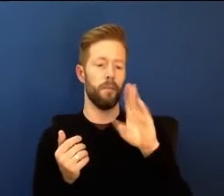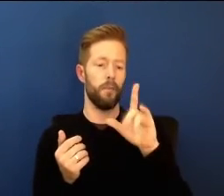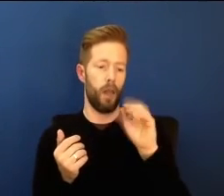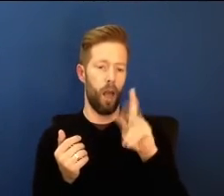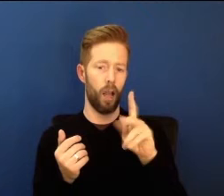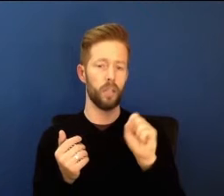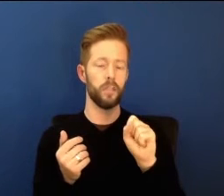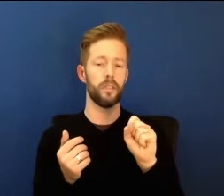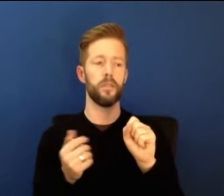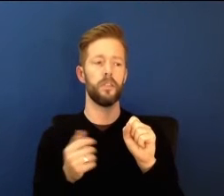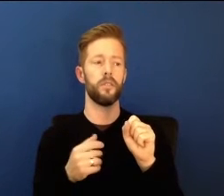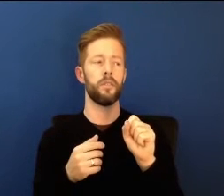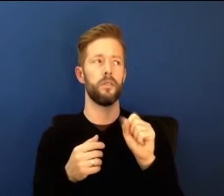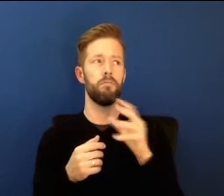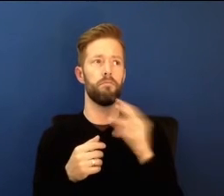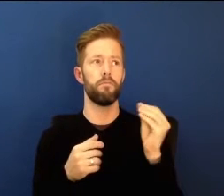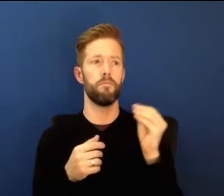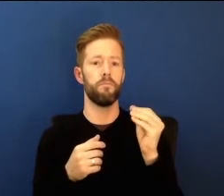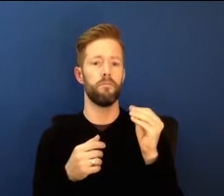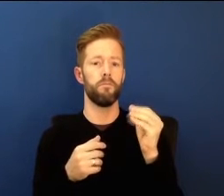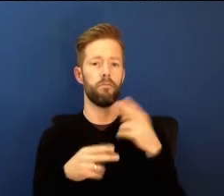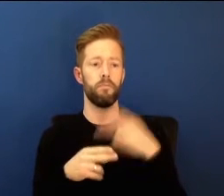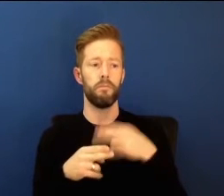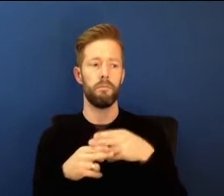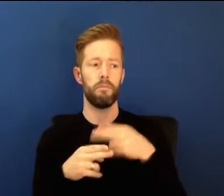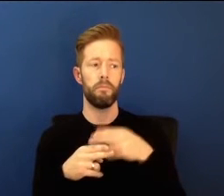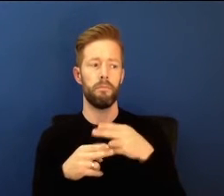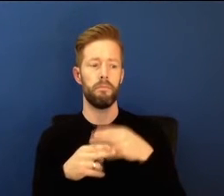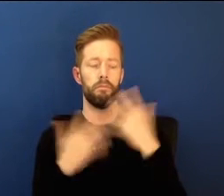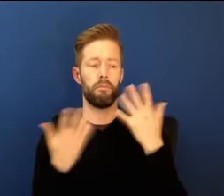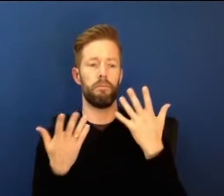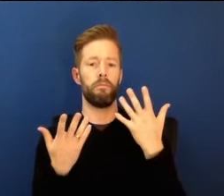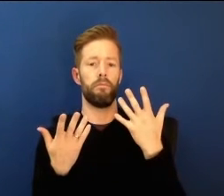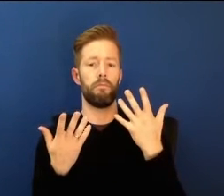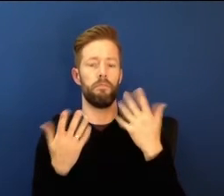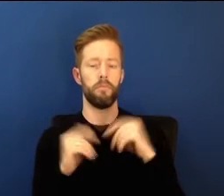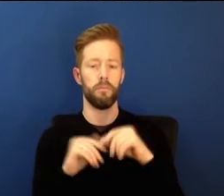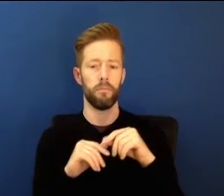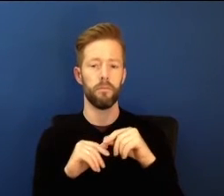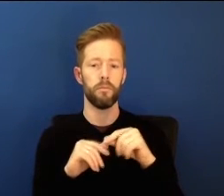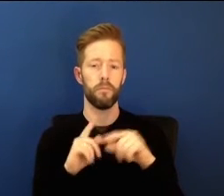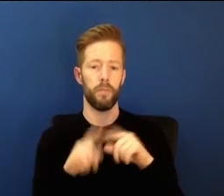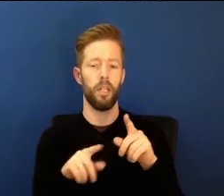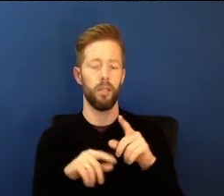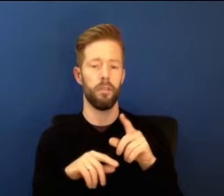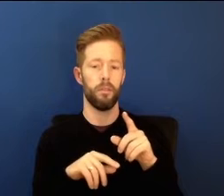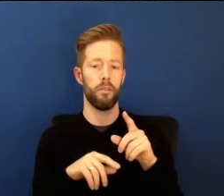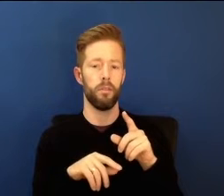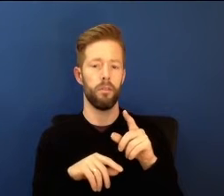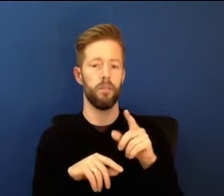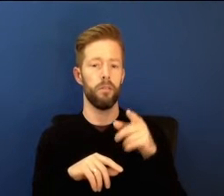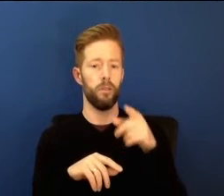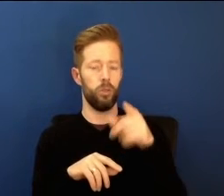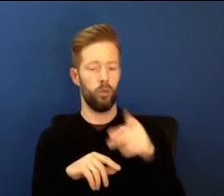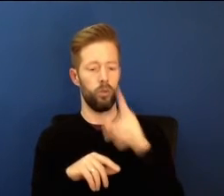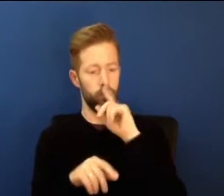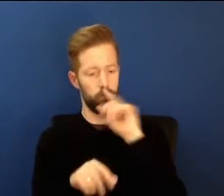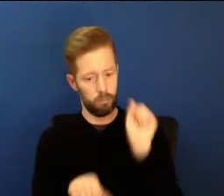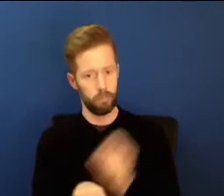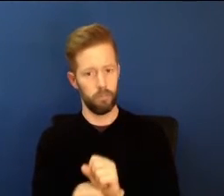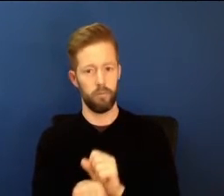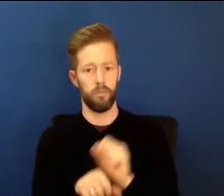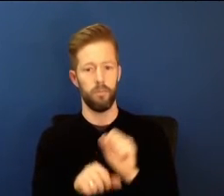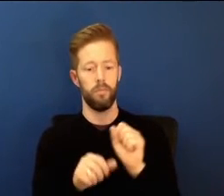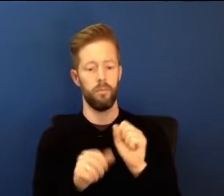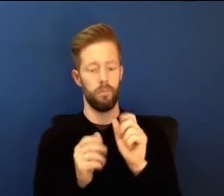blocks, and the name of them right now is escaping my brain. But where